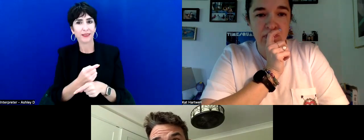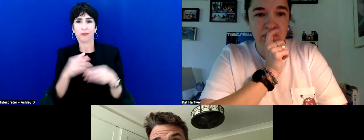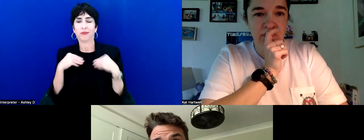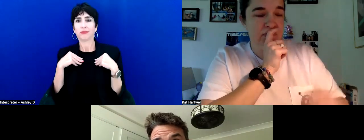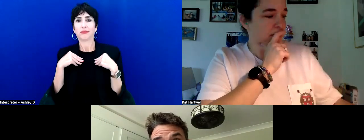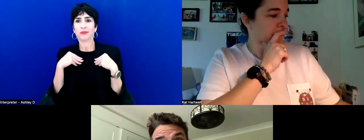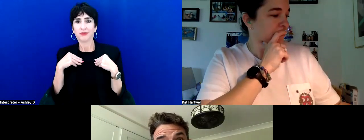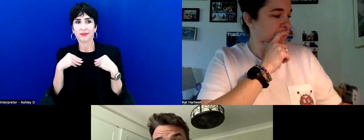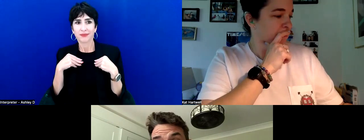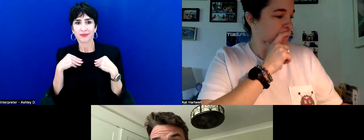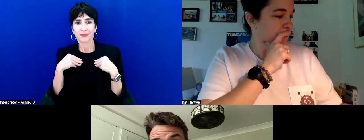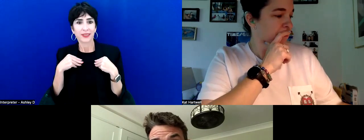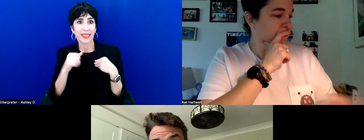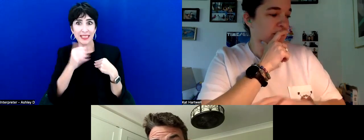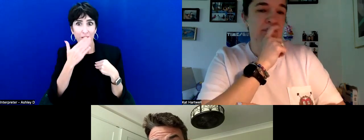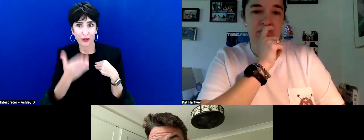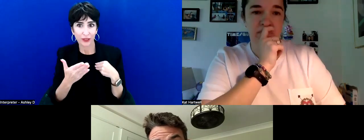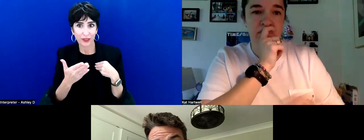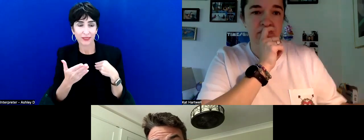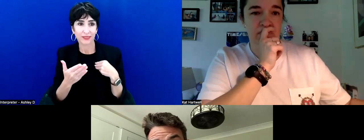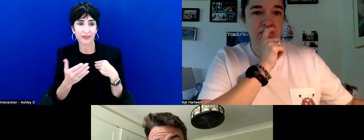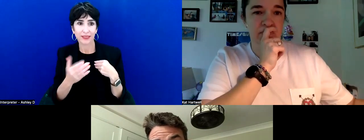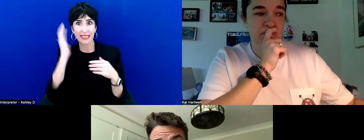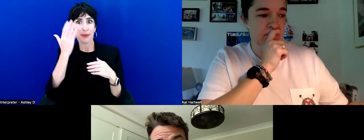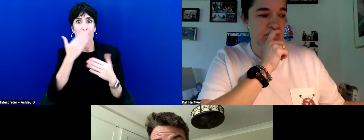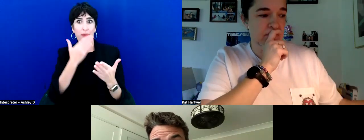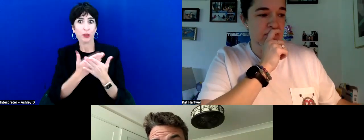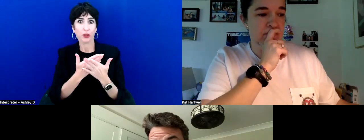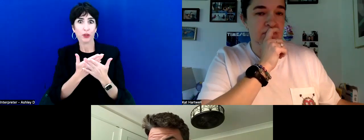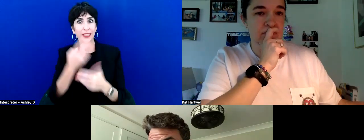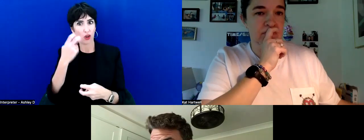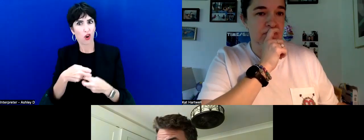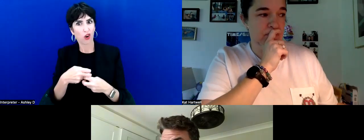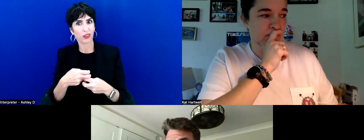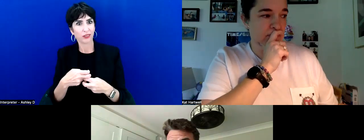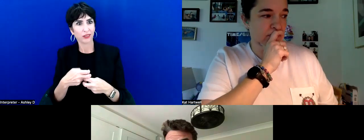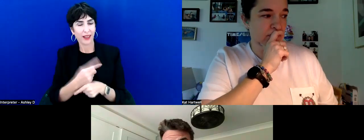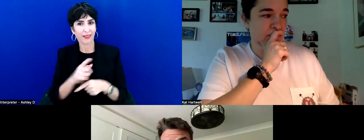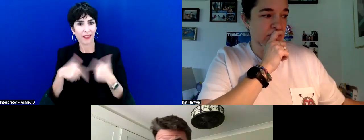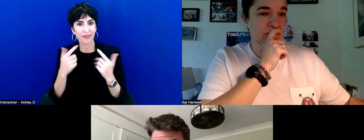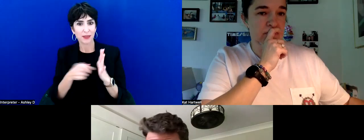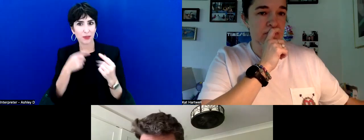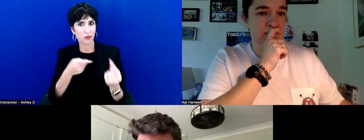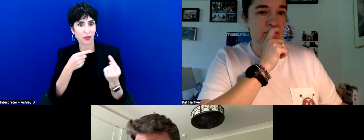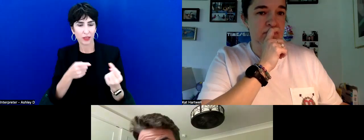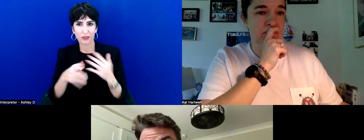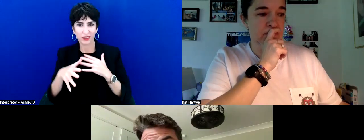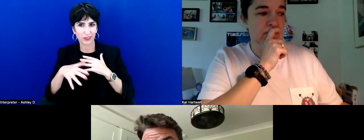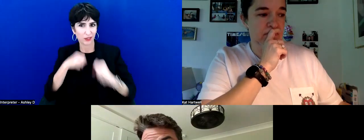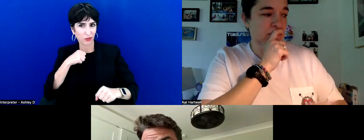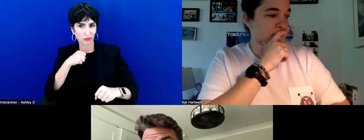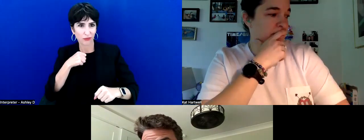and it's not good. It doesn't appear good. It's hard. It totally rips your heart